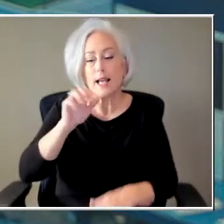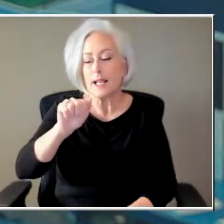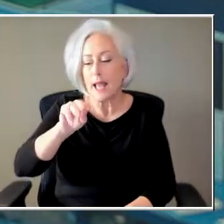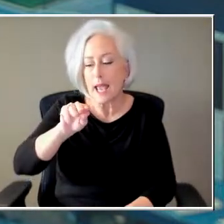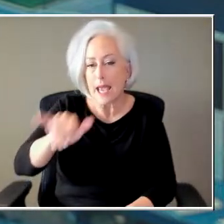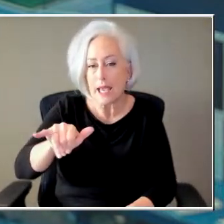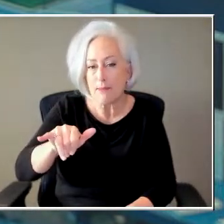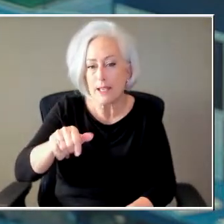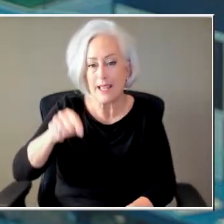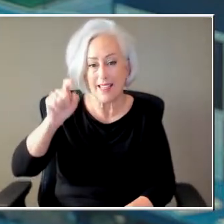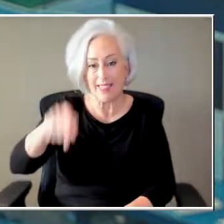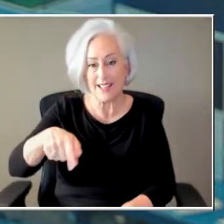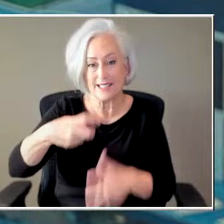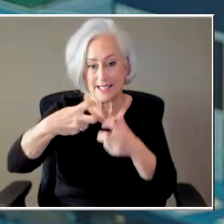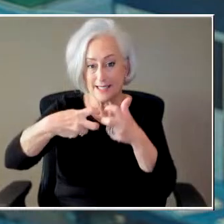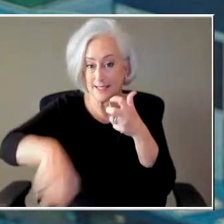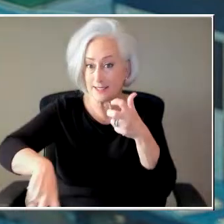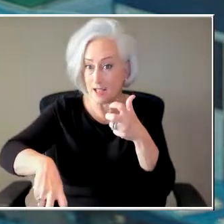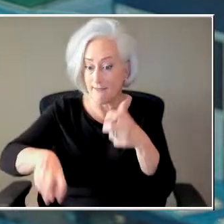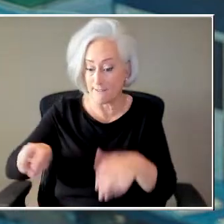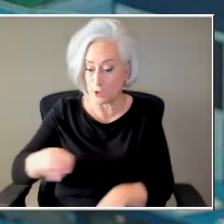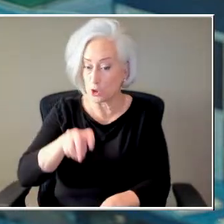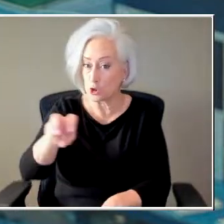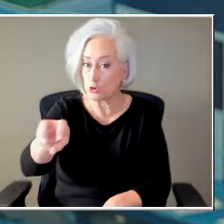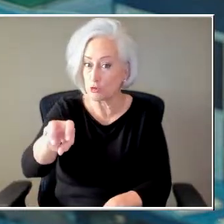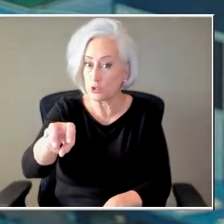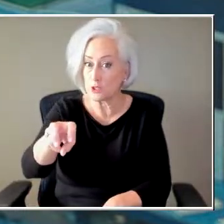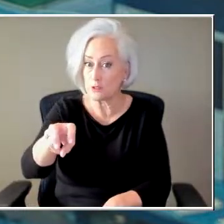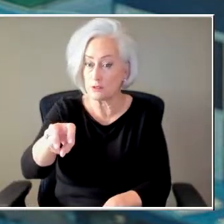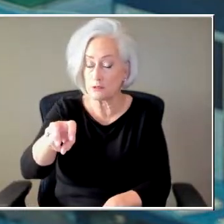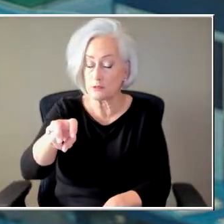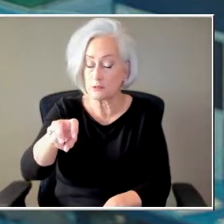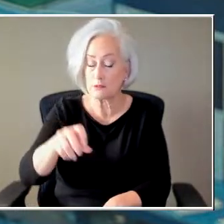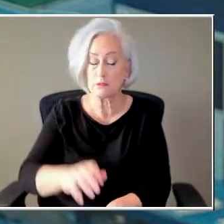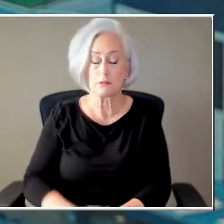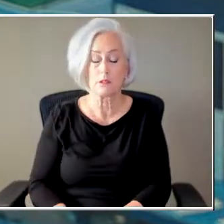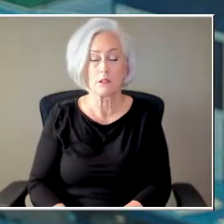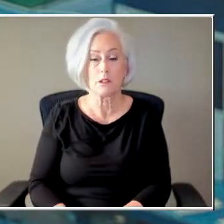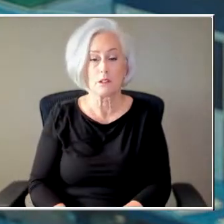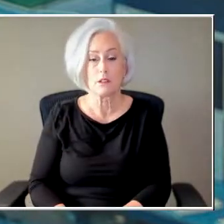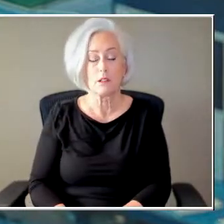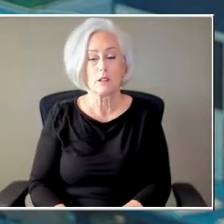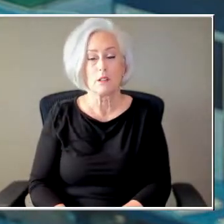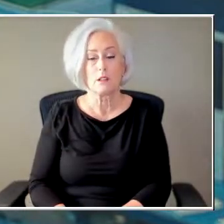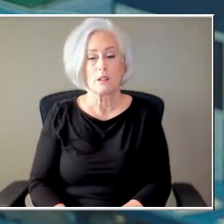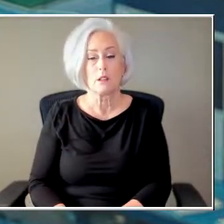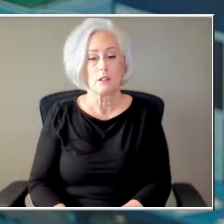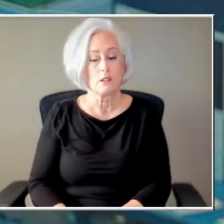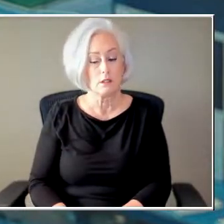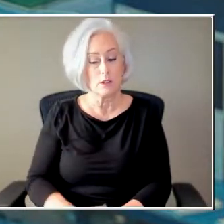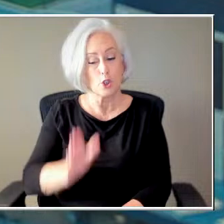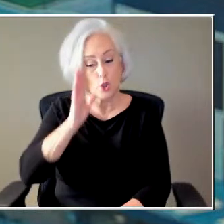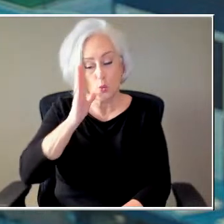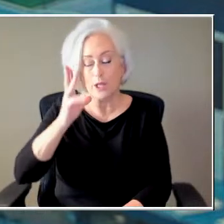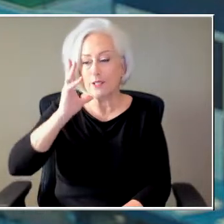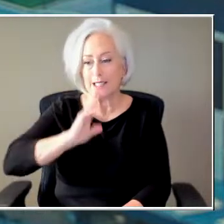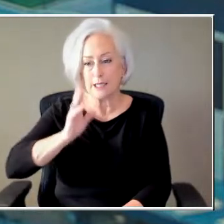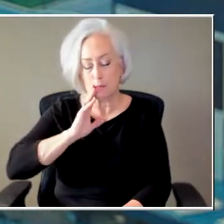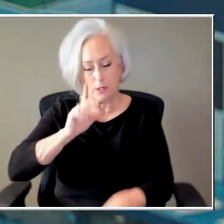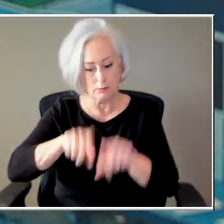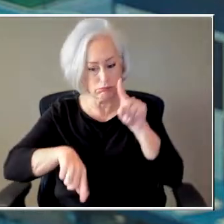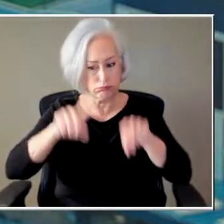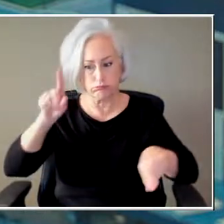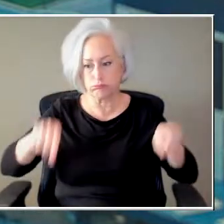tough road. This is a tough journey that you're on. She's like, you're going to experience a lot of different